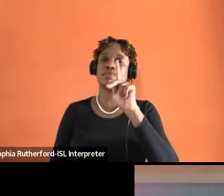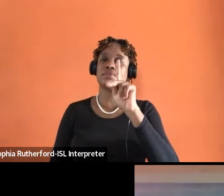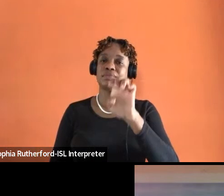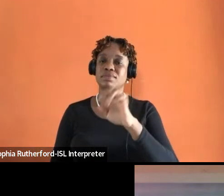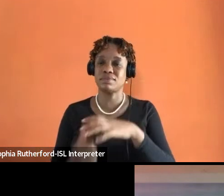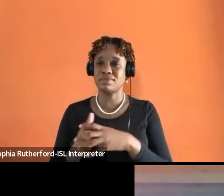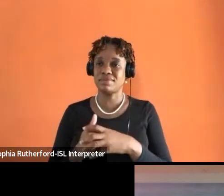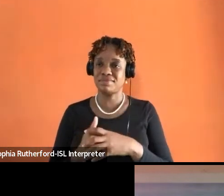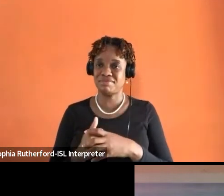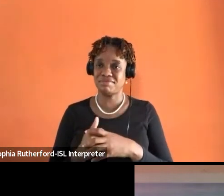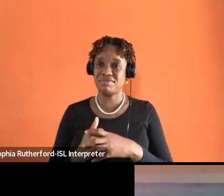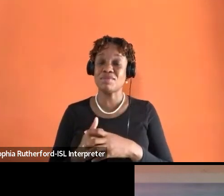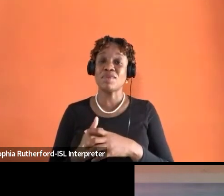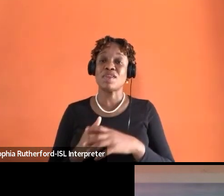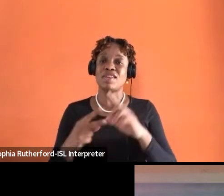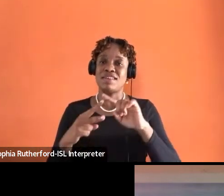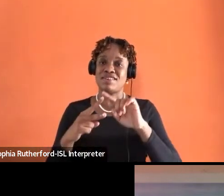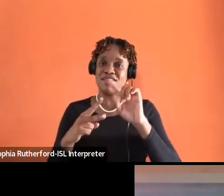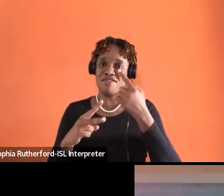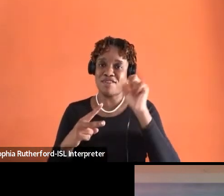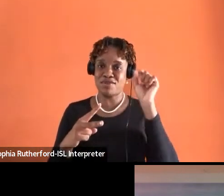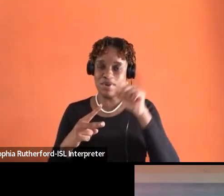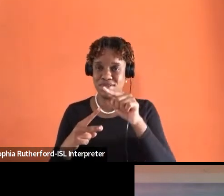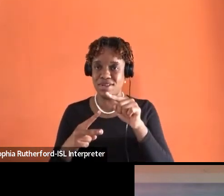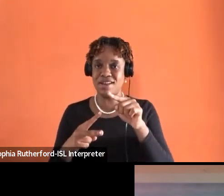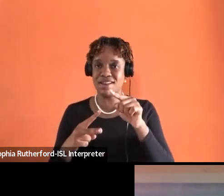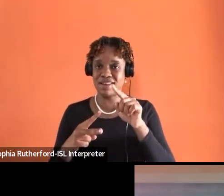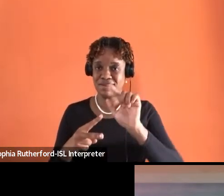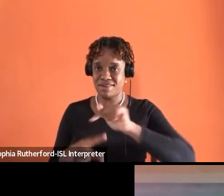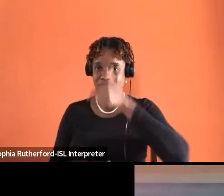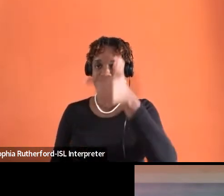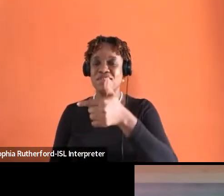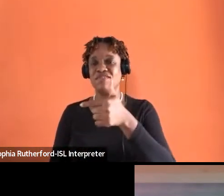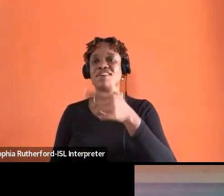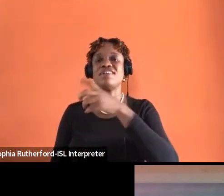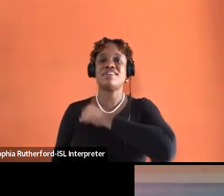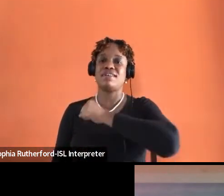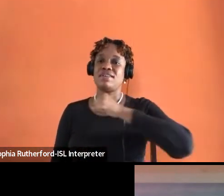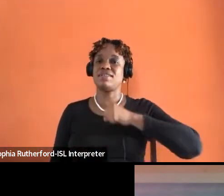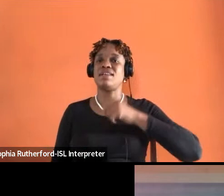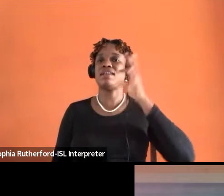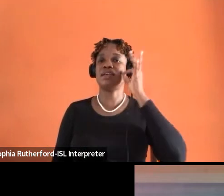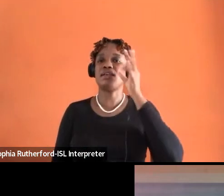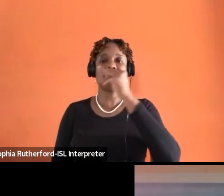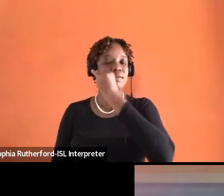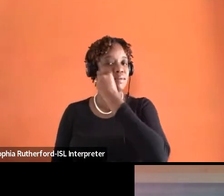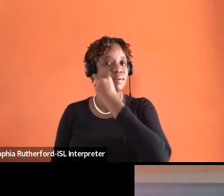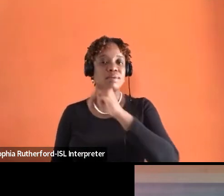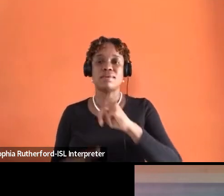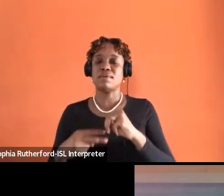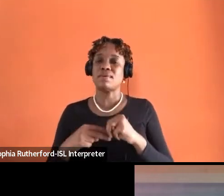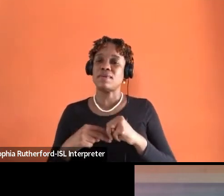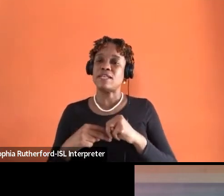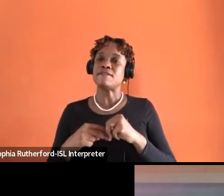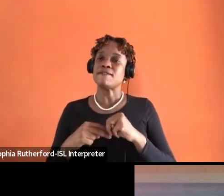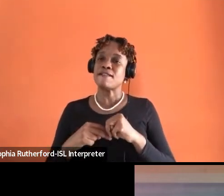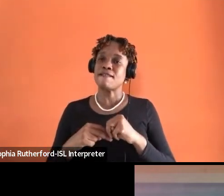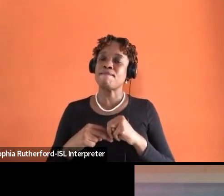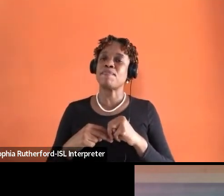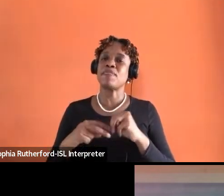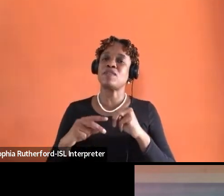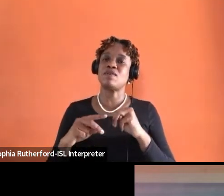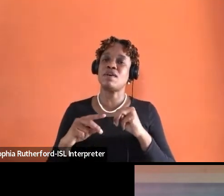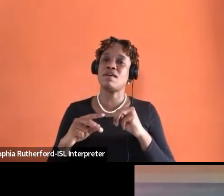first question to Senator Morris, and I'll answer your second question. So in terms of social assistance programs that